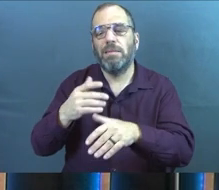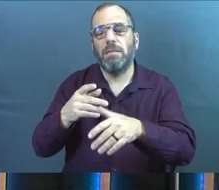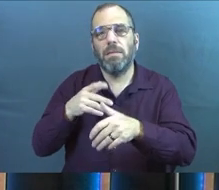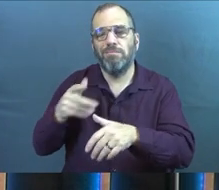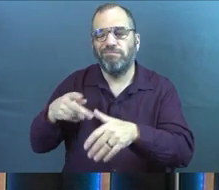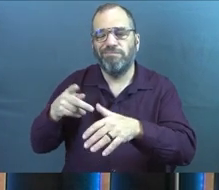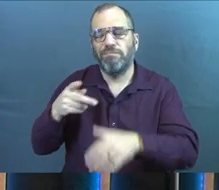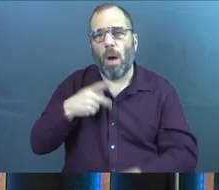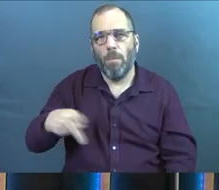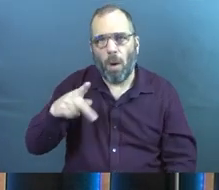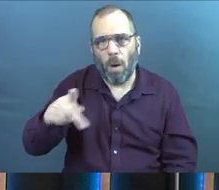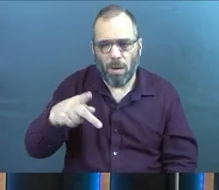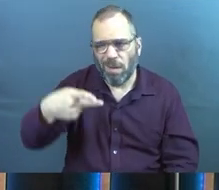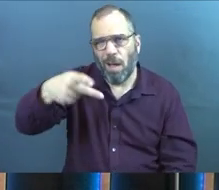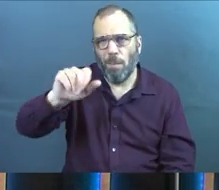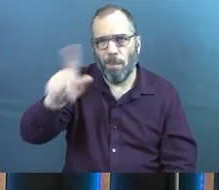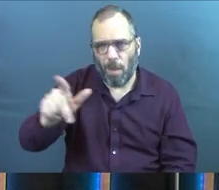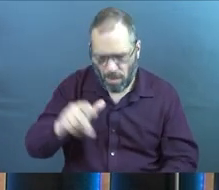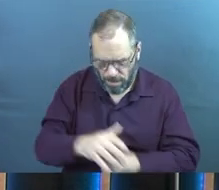talking.